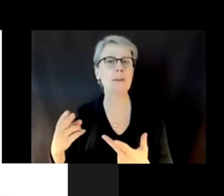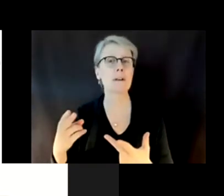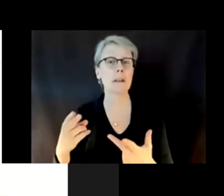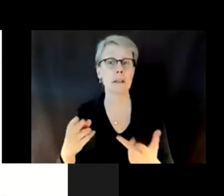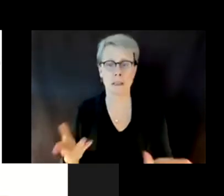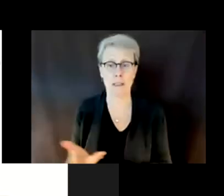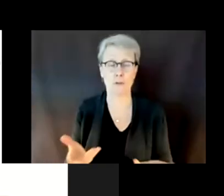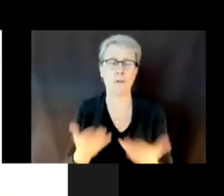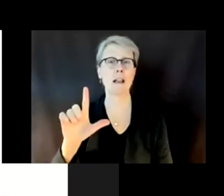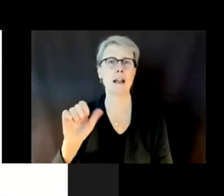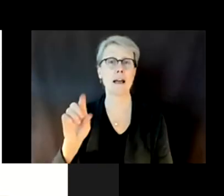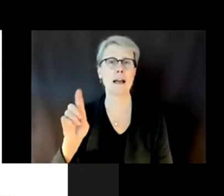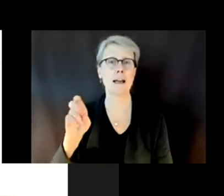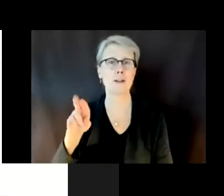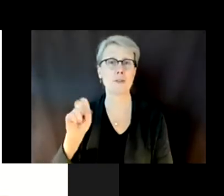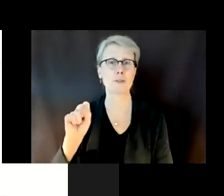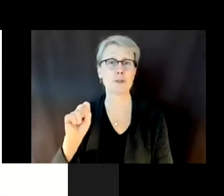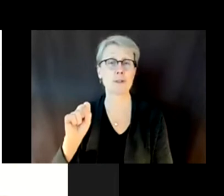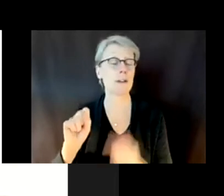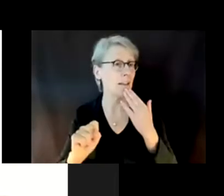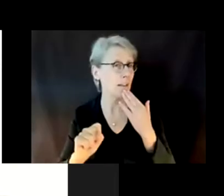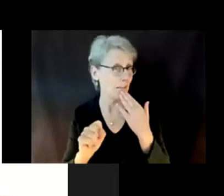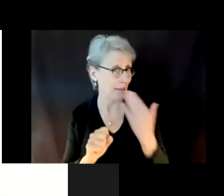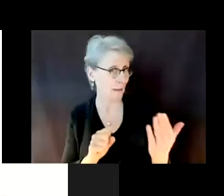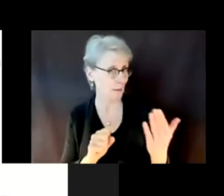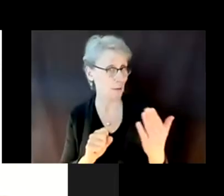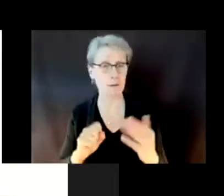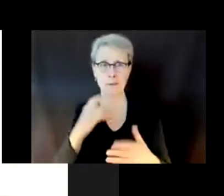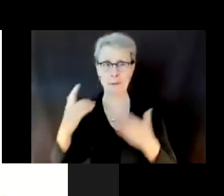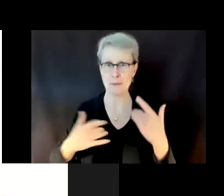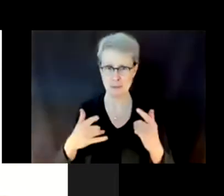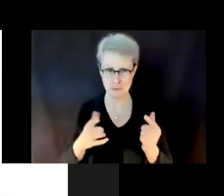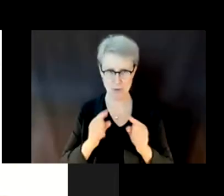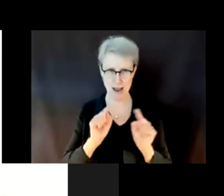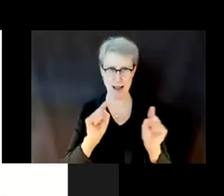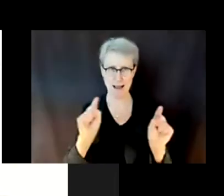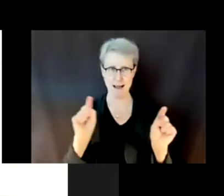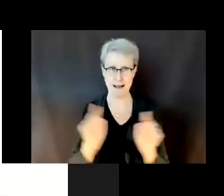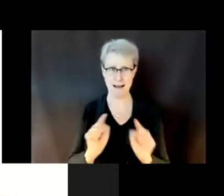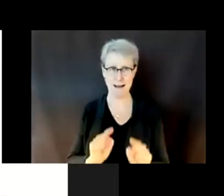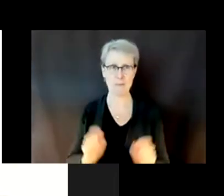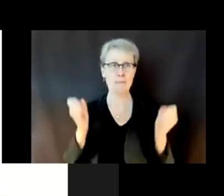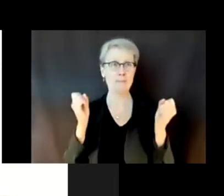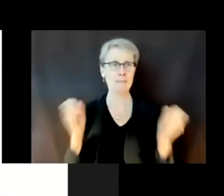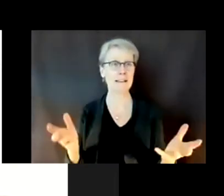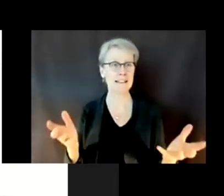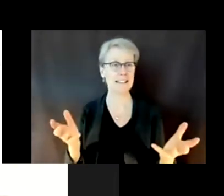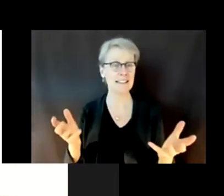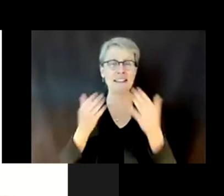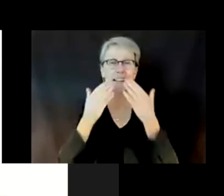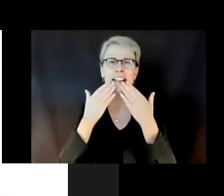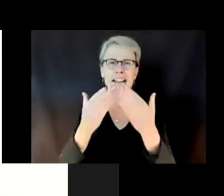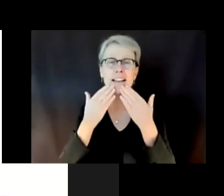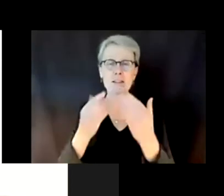working and learning on this land. And howly doodle, this is kind of fun. We got a bunch of us here today. So thank you for sharing your time with